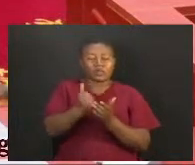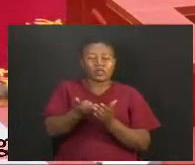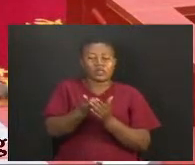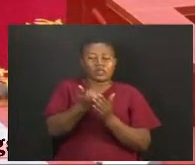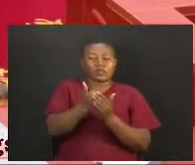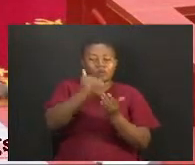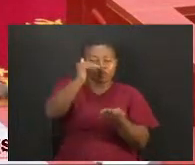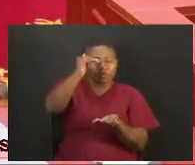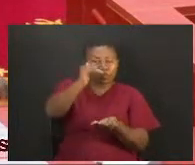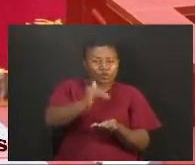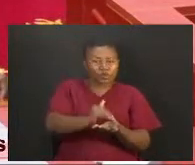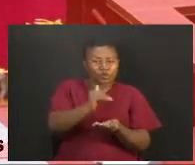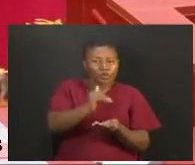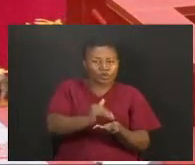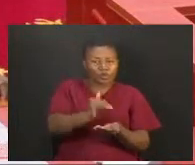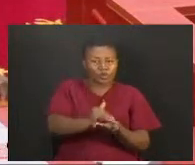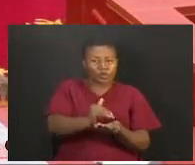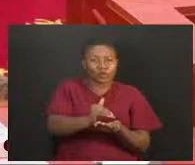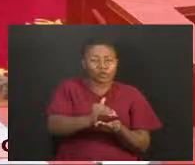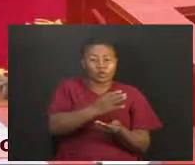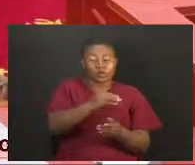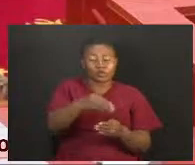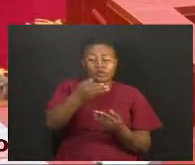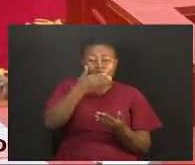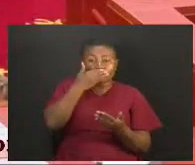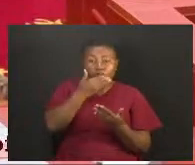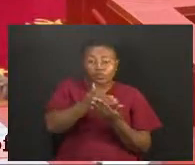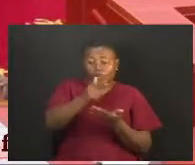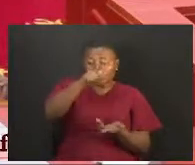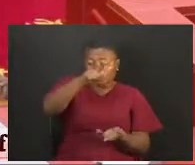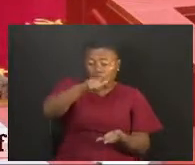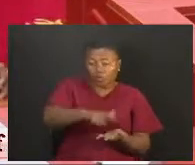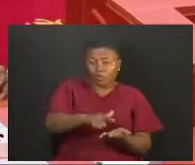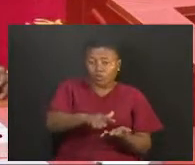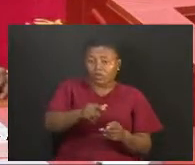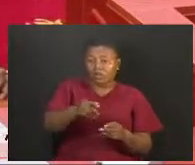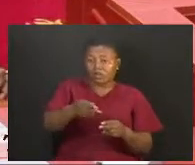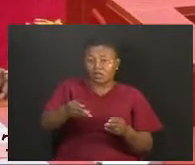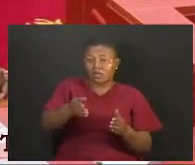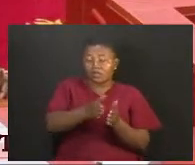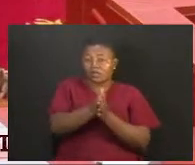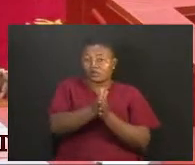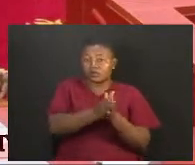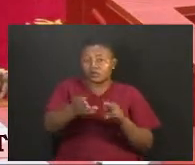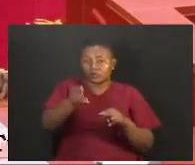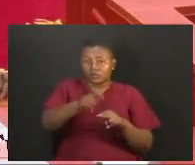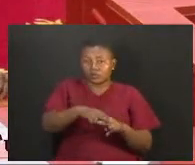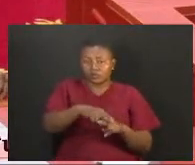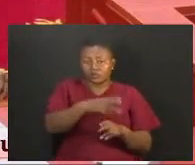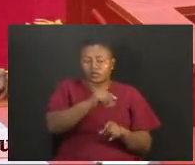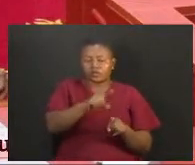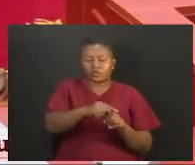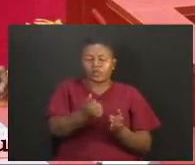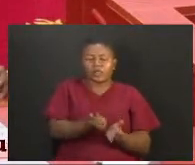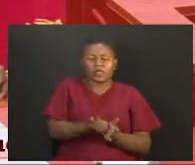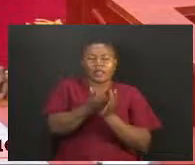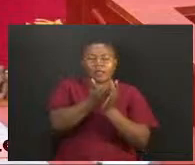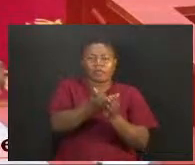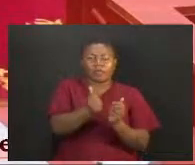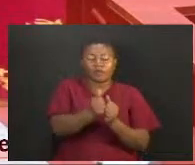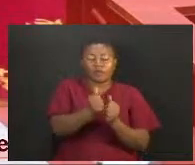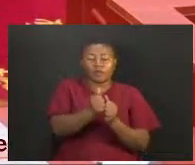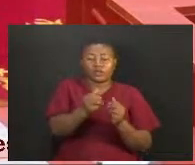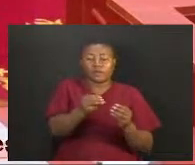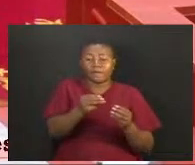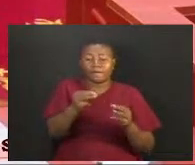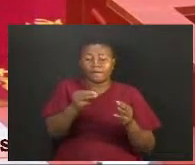sector and lower interest rates. Lastly, this approach will ease the strain on monetary policy, allowing the